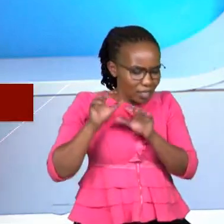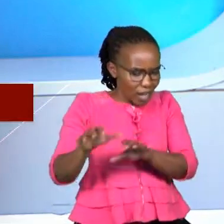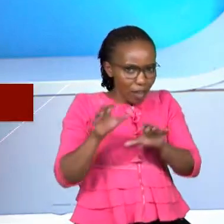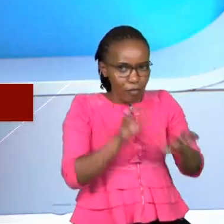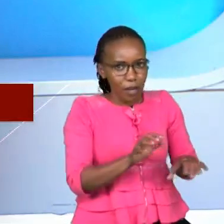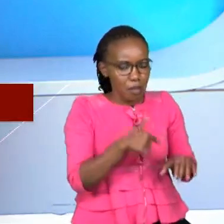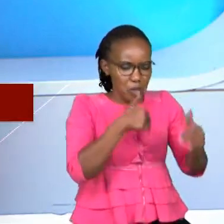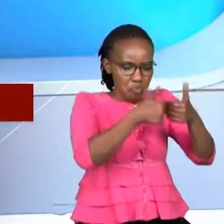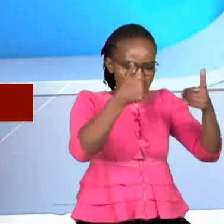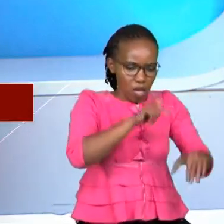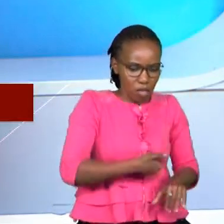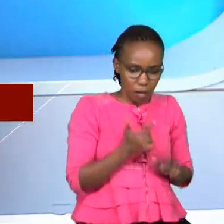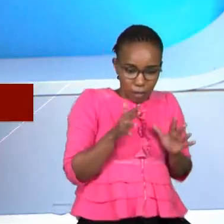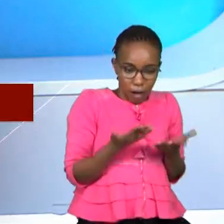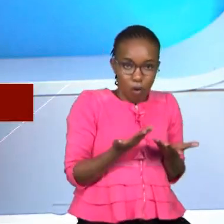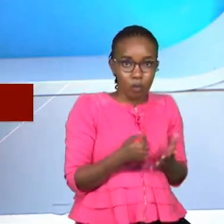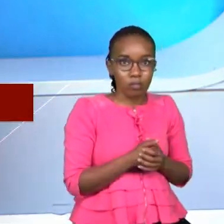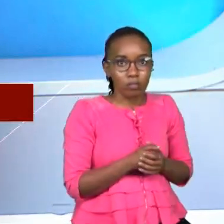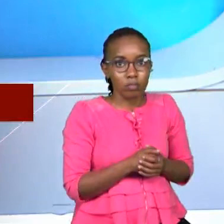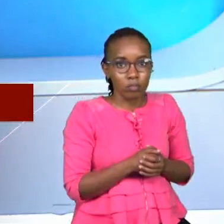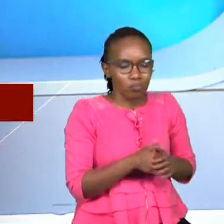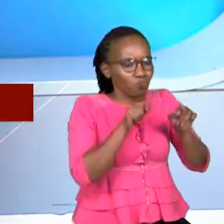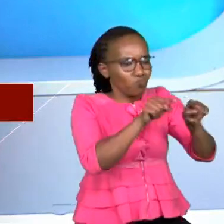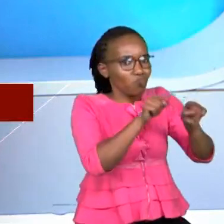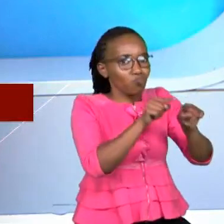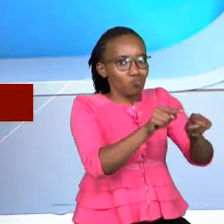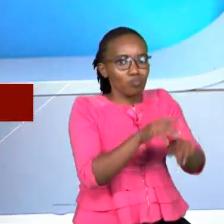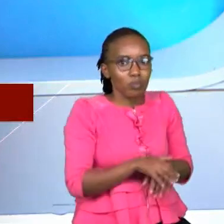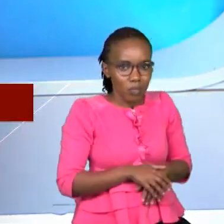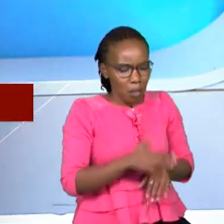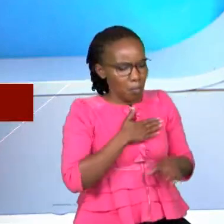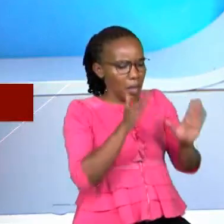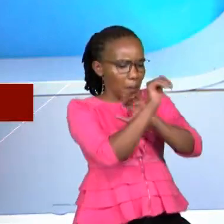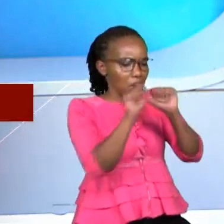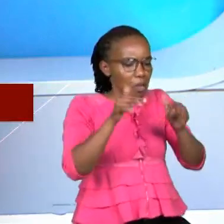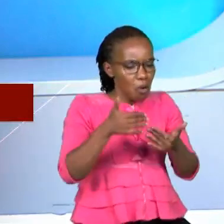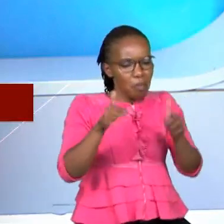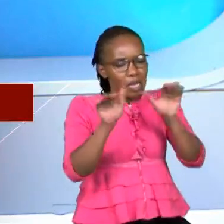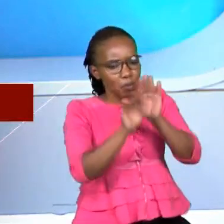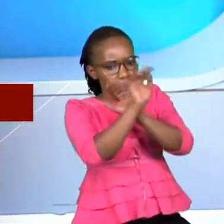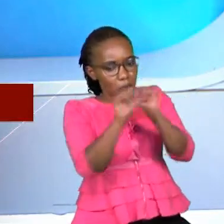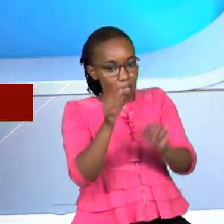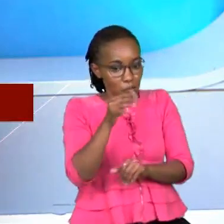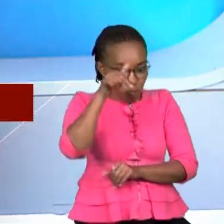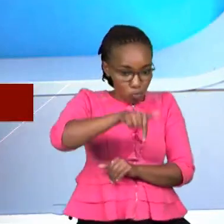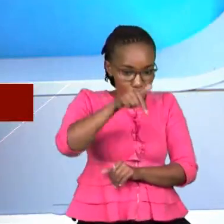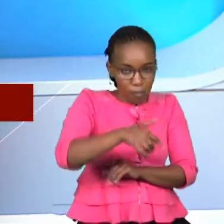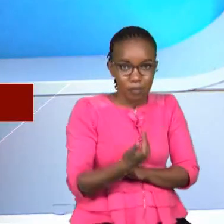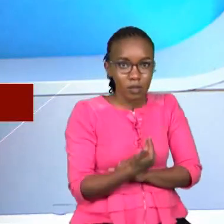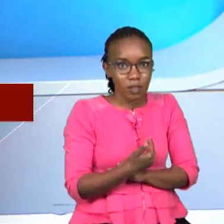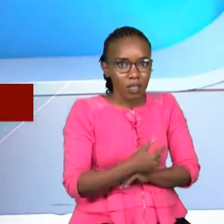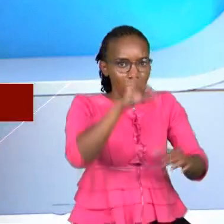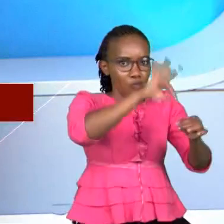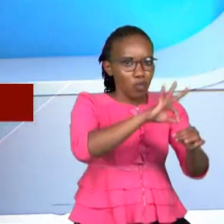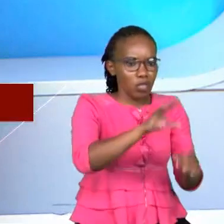separate myself from the accusations that are going on around my president or my deputy president? If today we are going to say that we will not vote